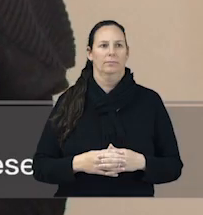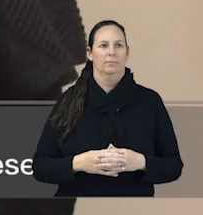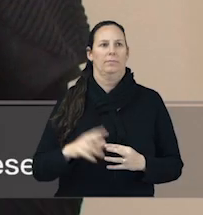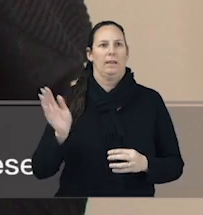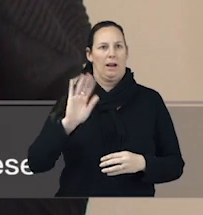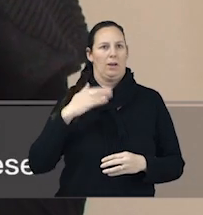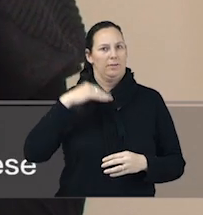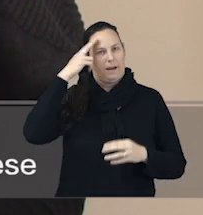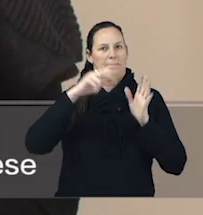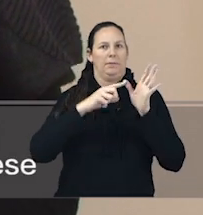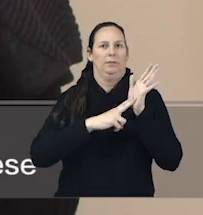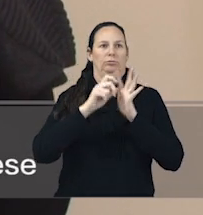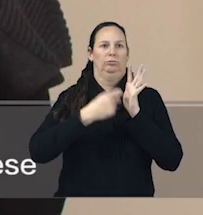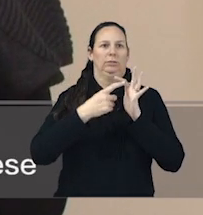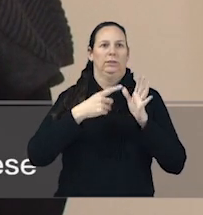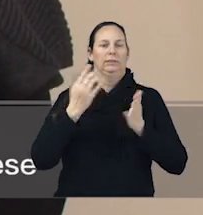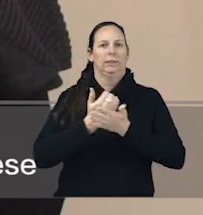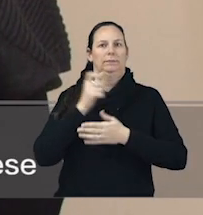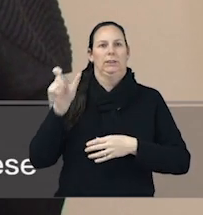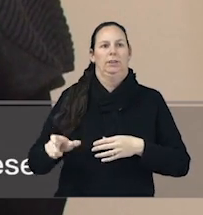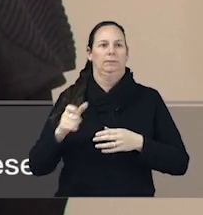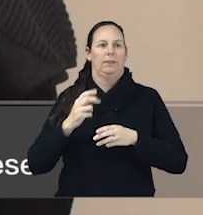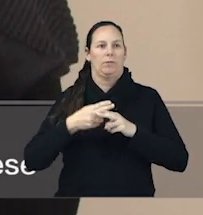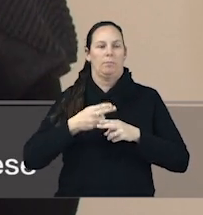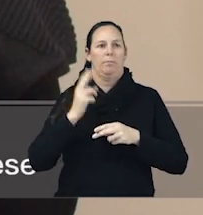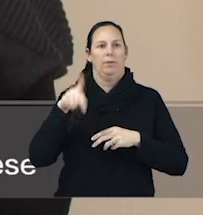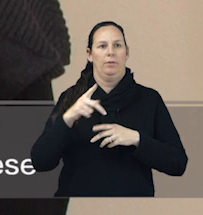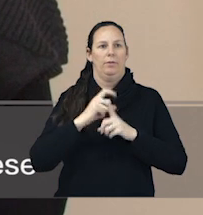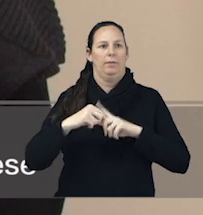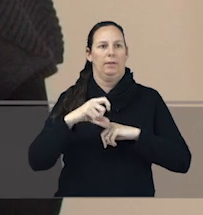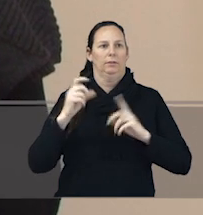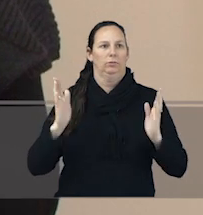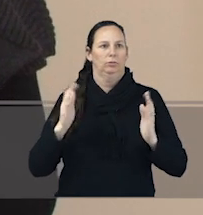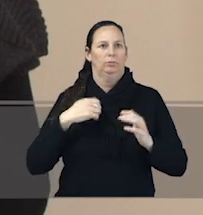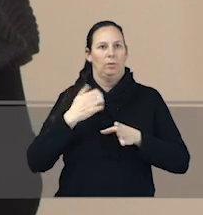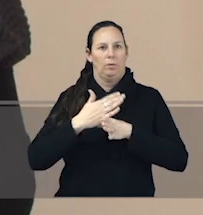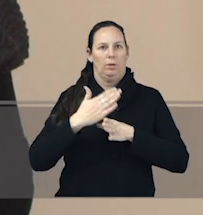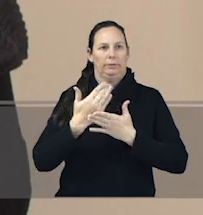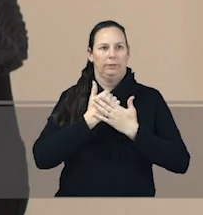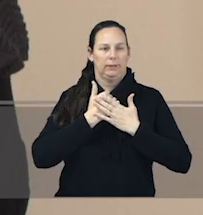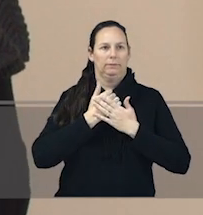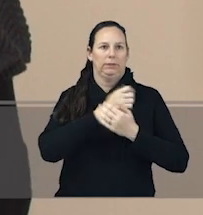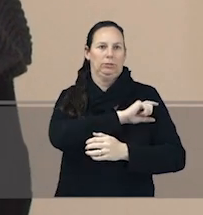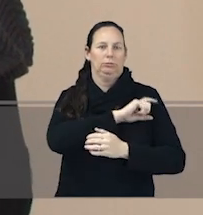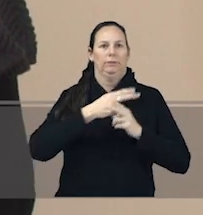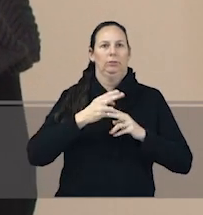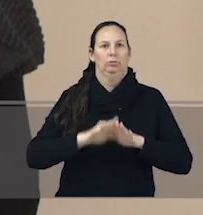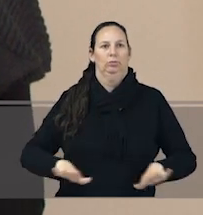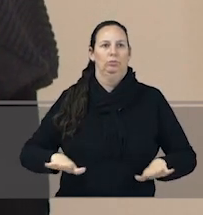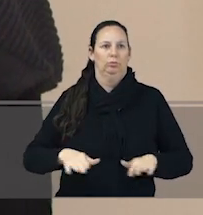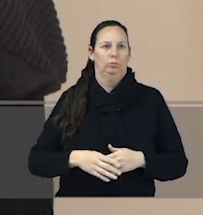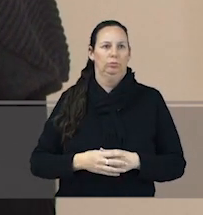Hello, I'm Andrea Muslin and I'm the Safeguarding Officer for the Perth Catholic Archdiocese. It's my role as a Safeguarding Officer